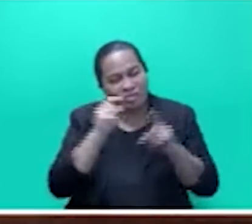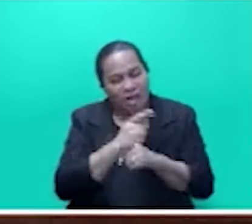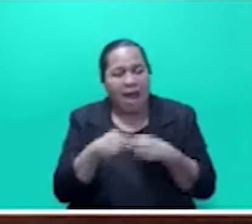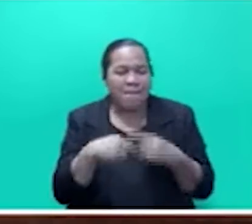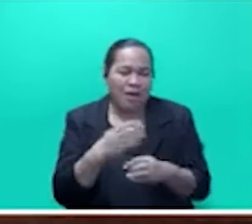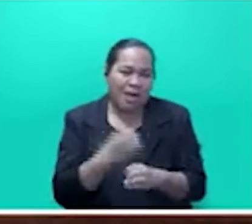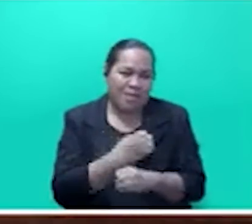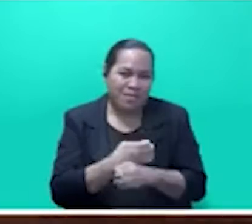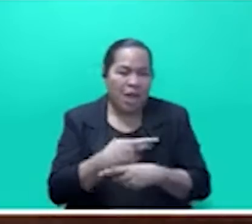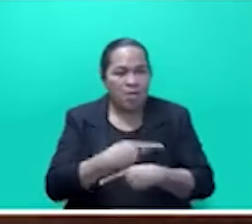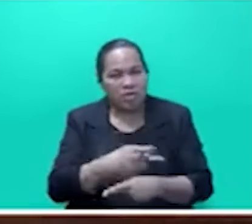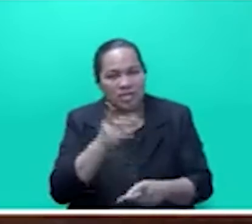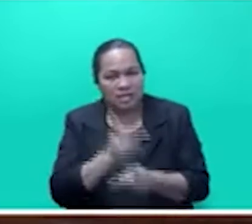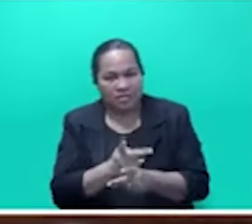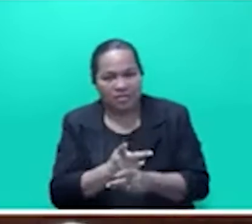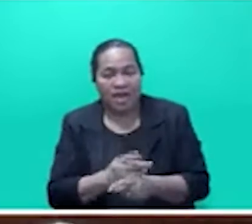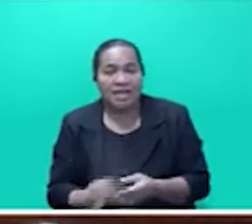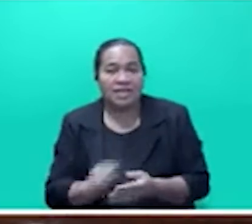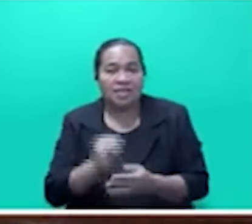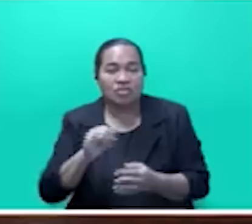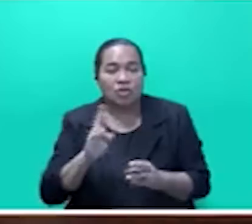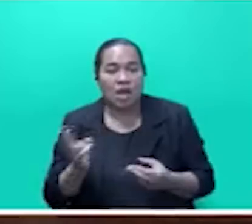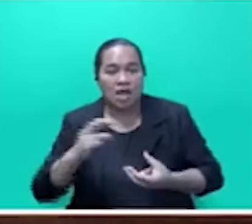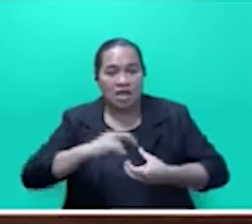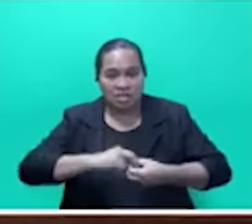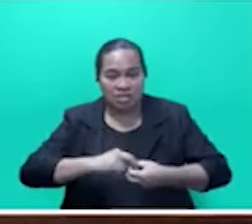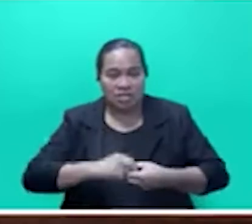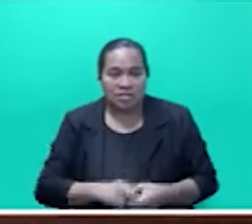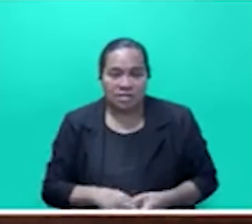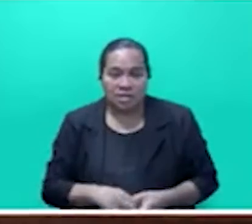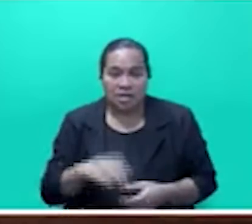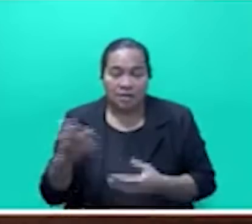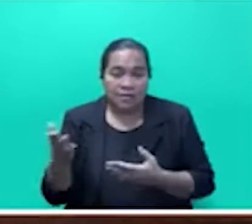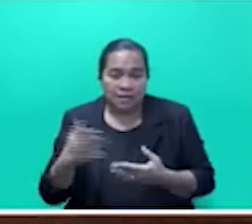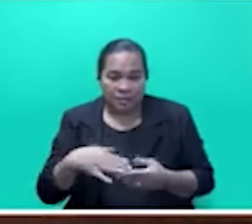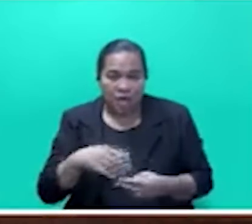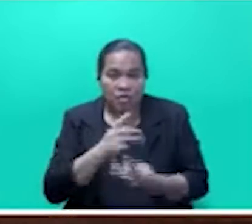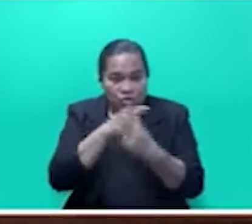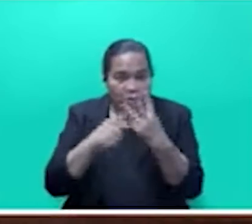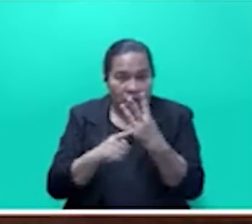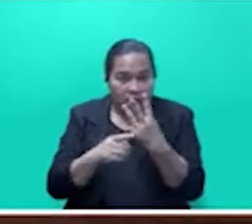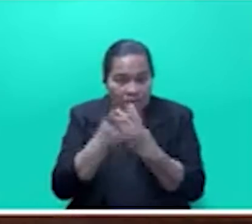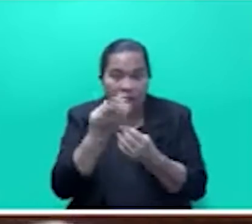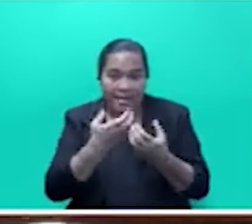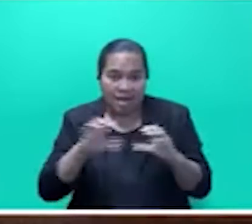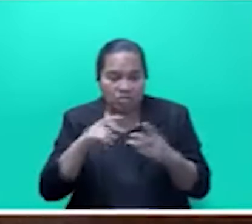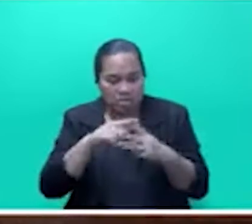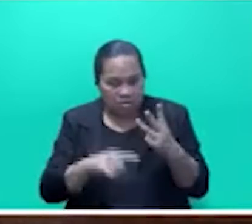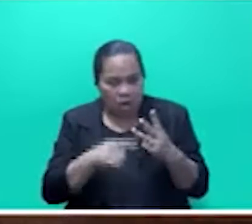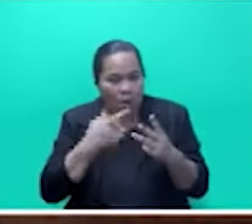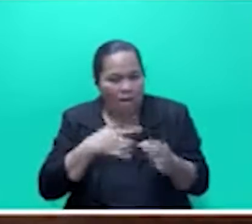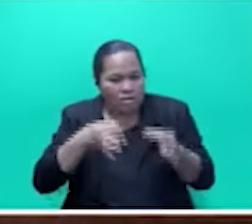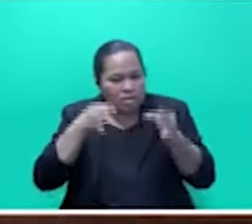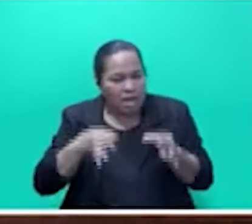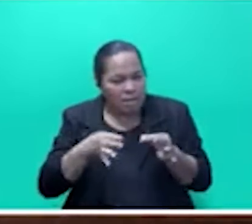employment, productivity, and industrial relations. The reinstatement of tripartite wages council to determine the minimum